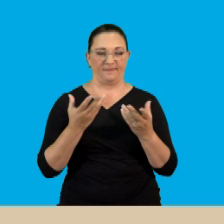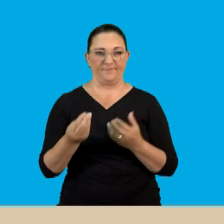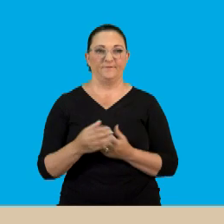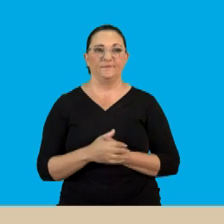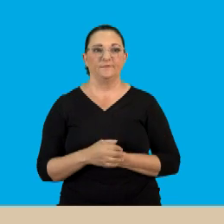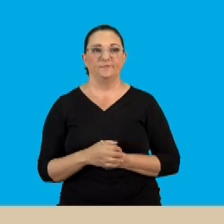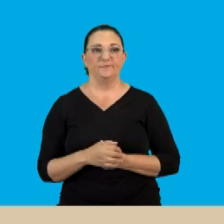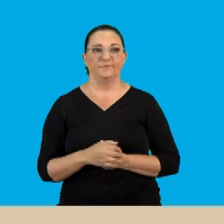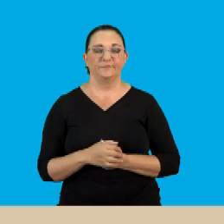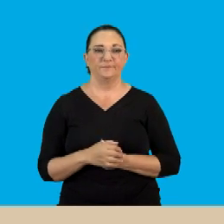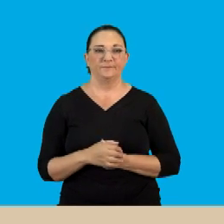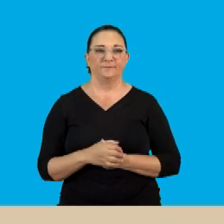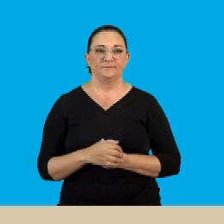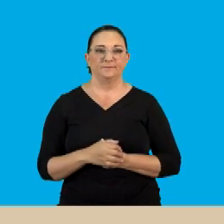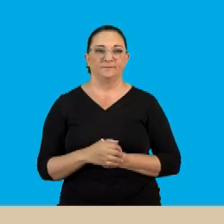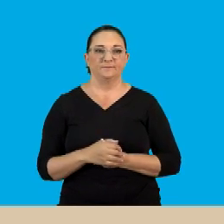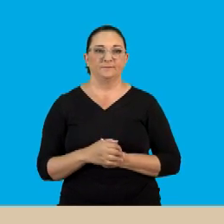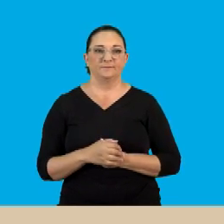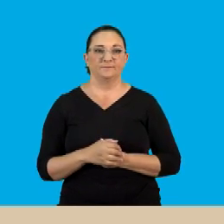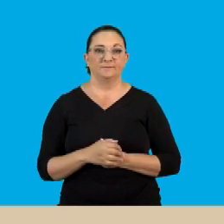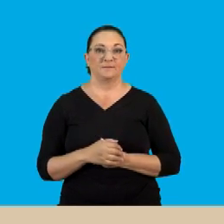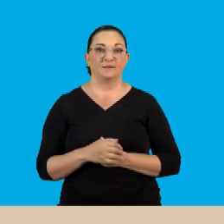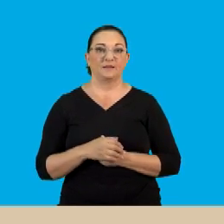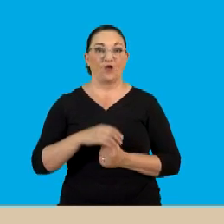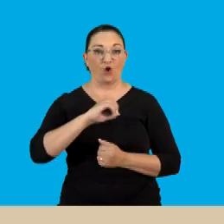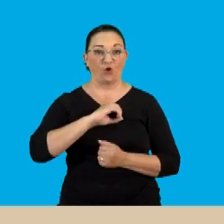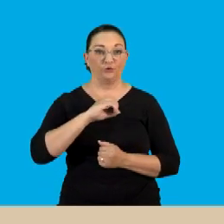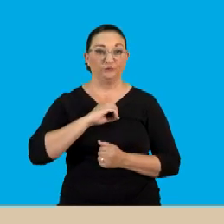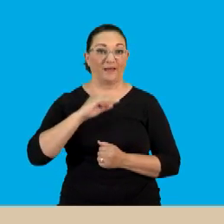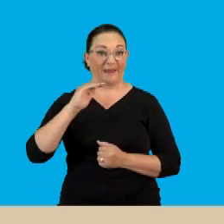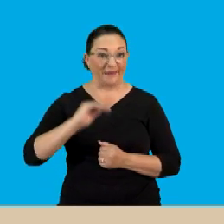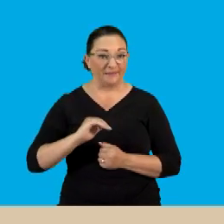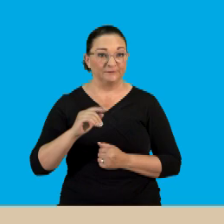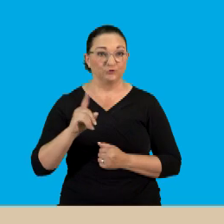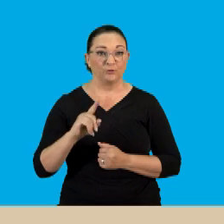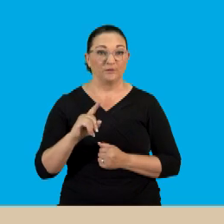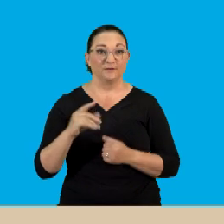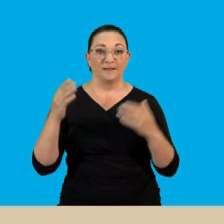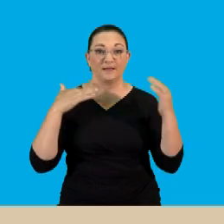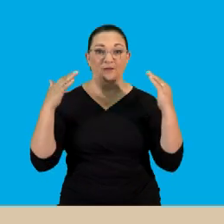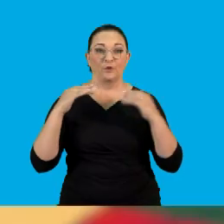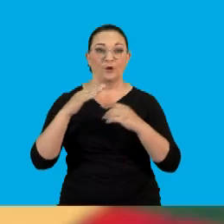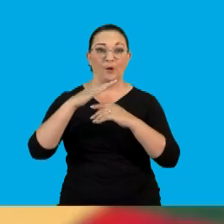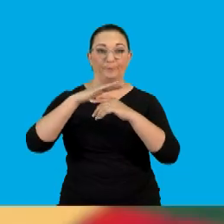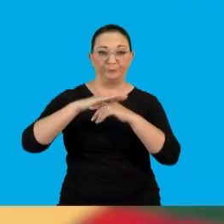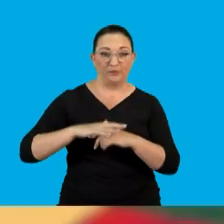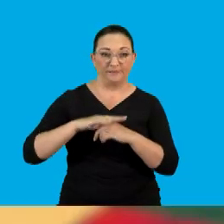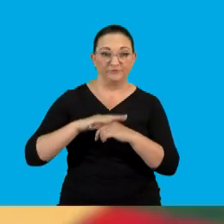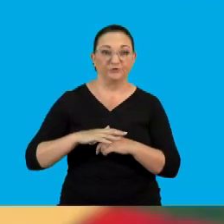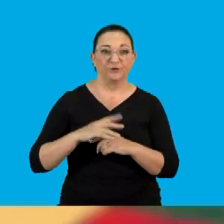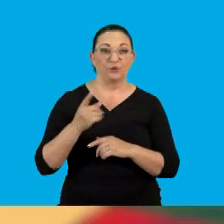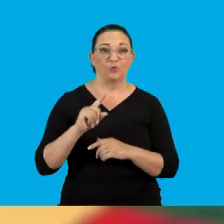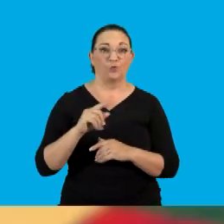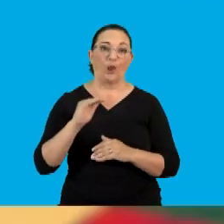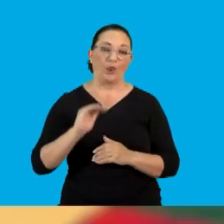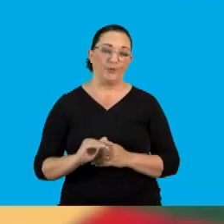atmosphere, less oxygen. And then once we have less oxygen, then our atmospheric